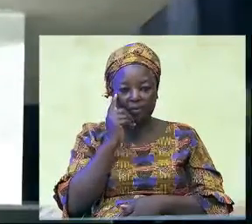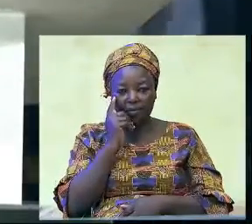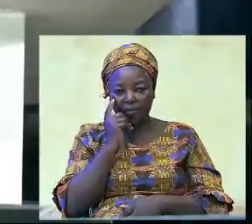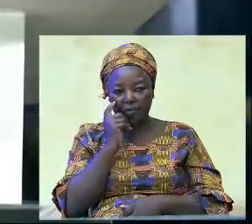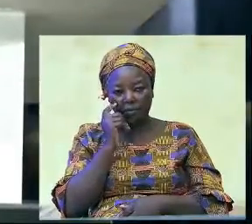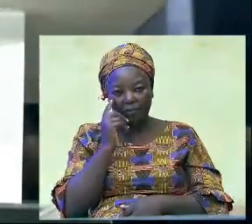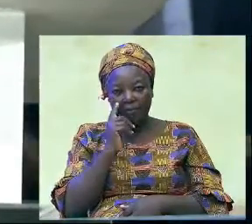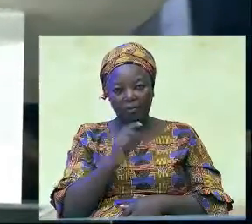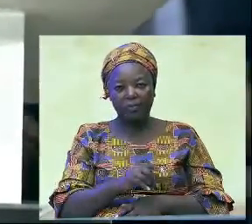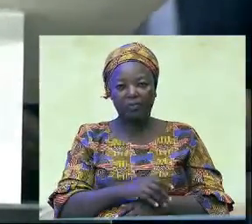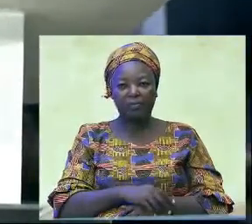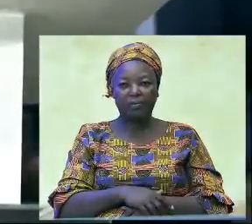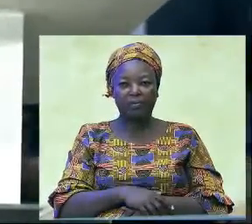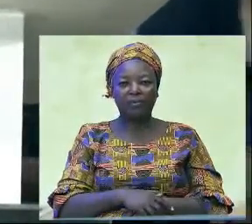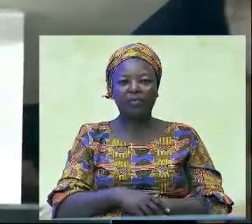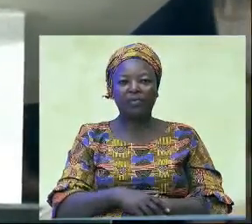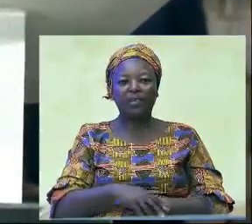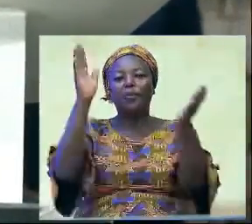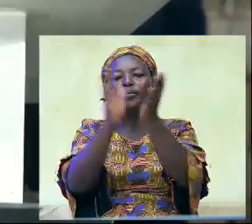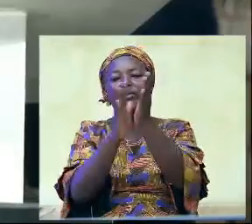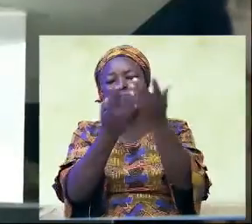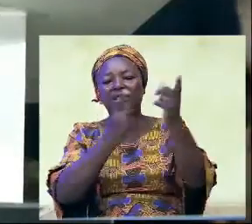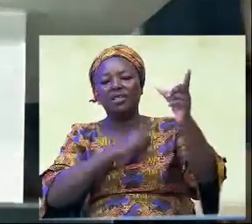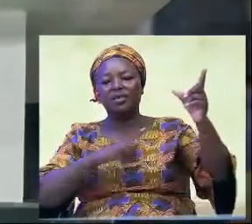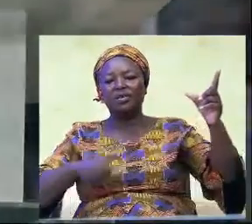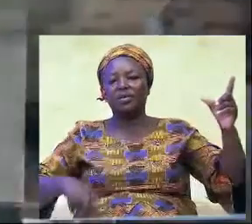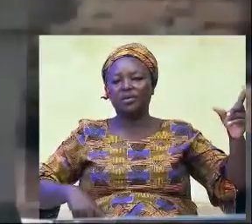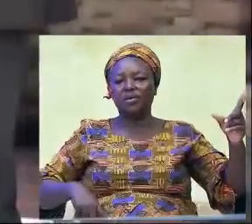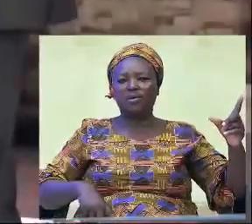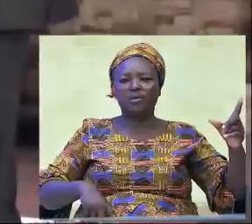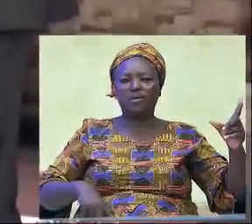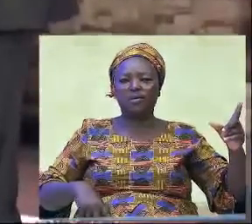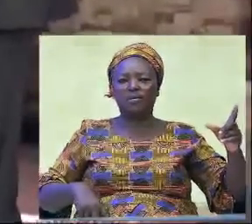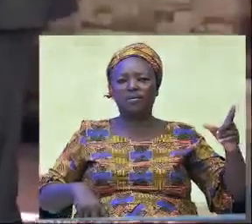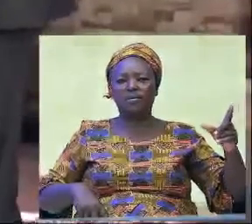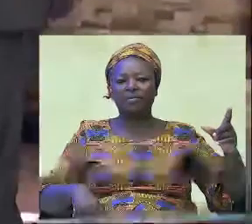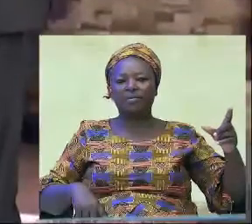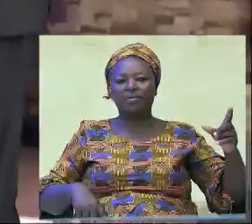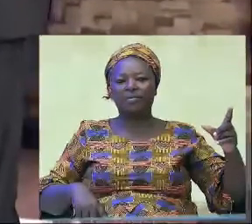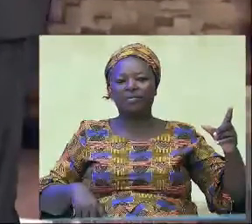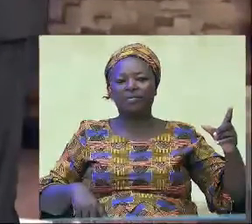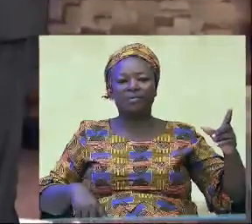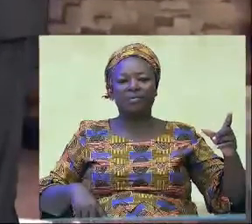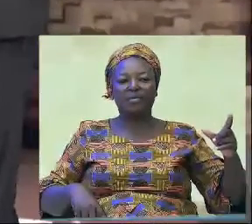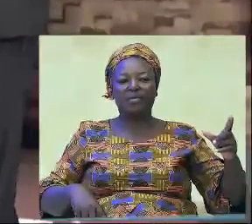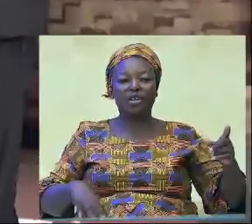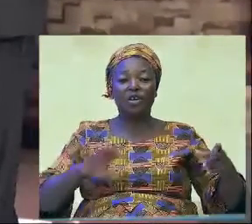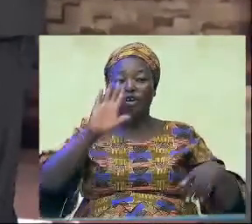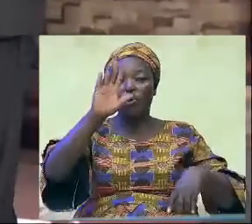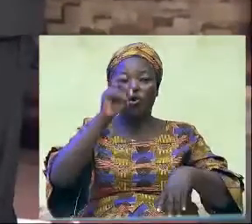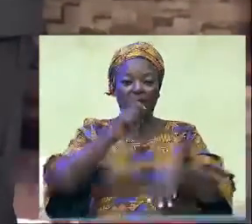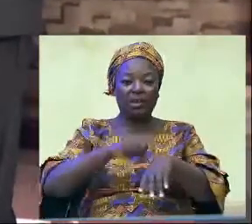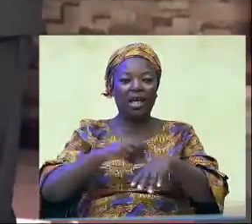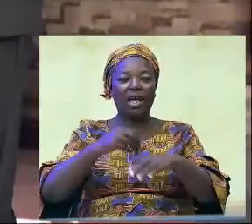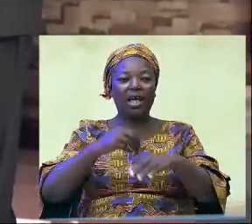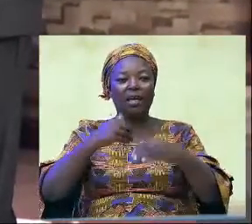receive your needed miracle. Praise the Lord.